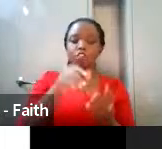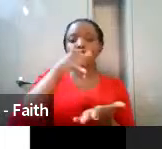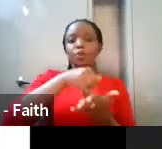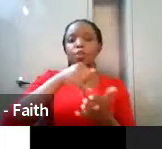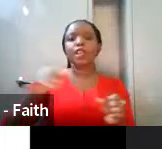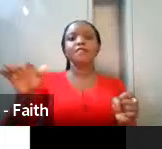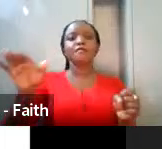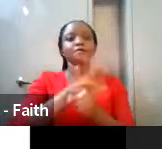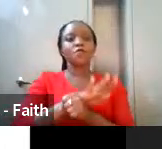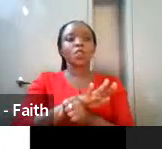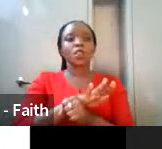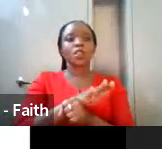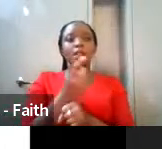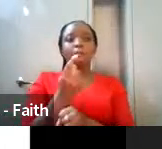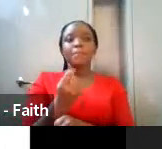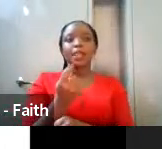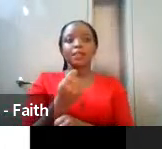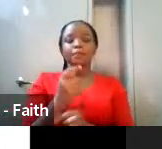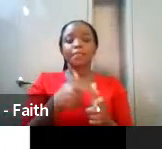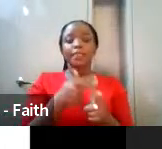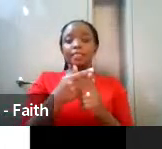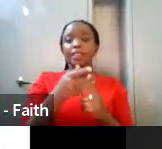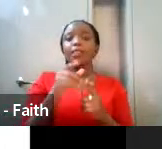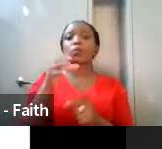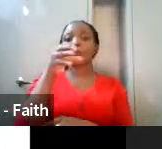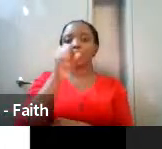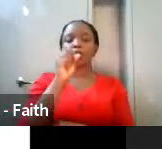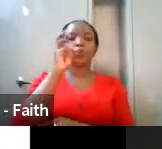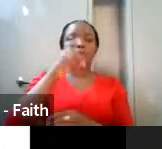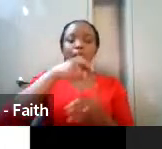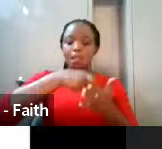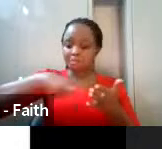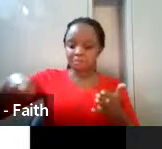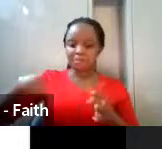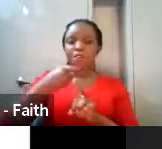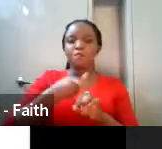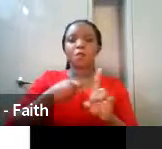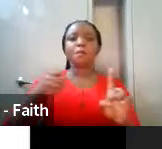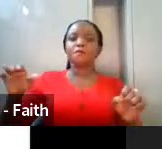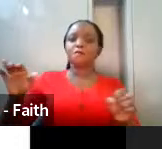amount, then the withholding will be deducted from the full amount.